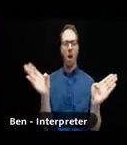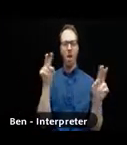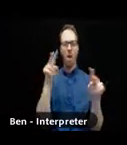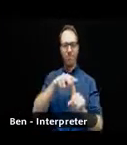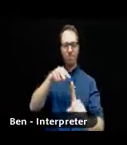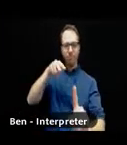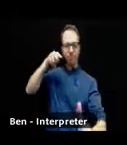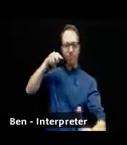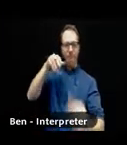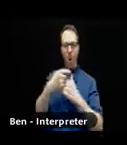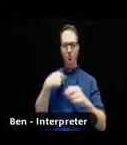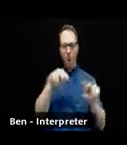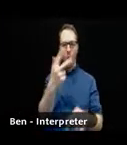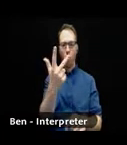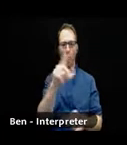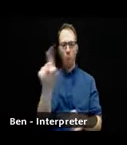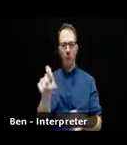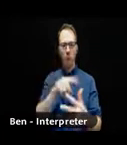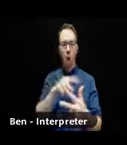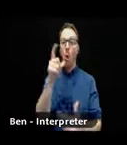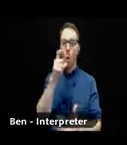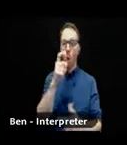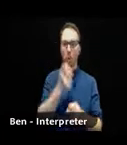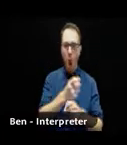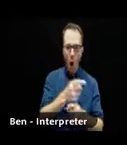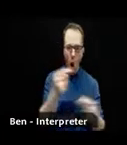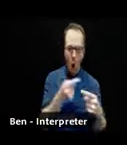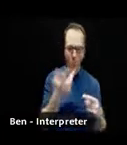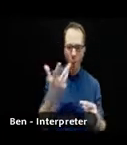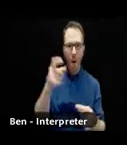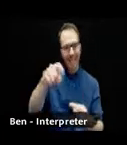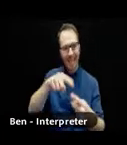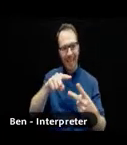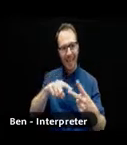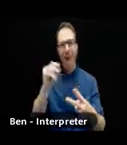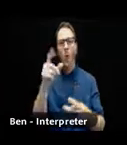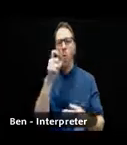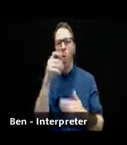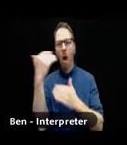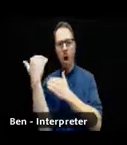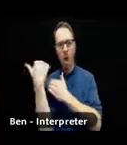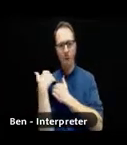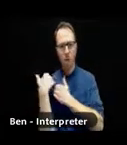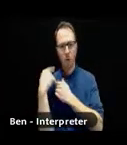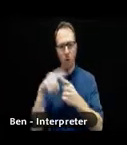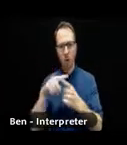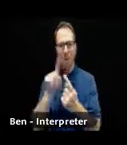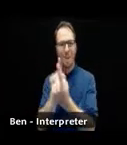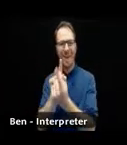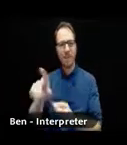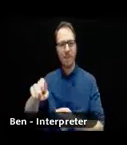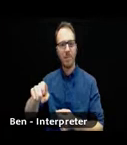we look at these three questions, who was harmed, what do they need, and whose obligation is it to meet those needs,